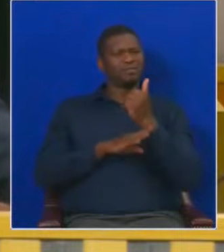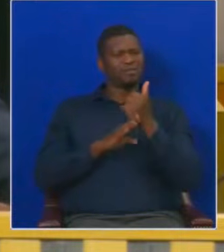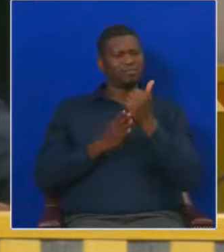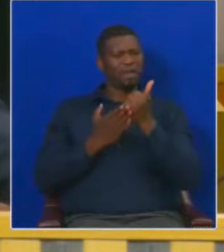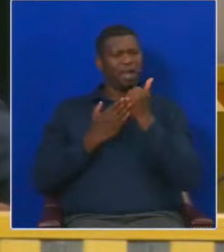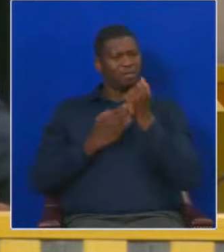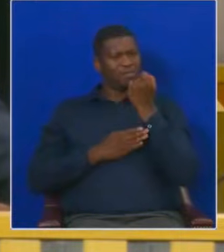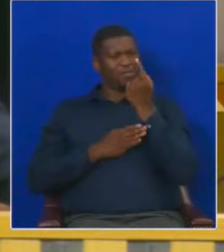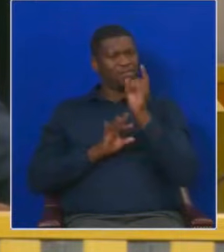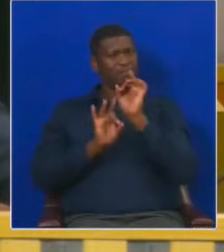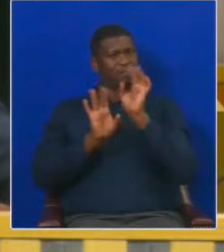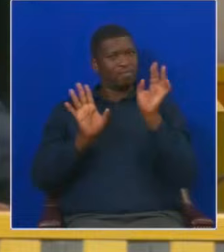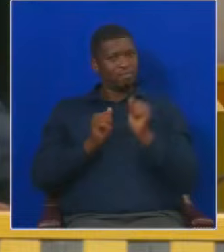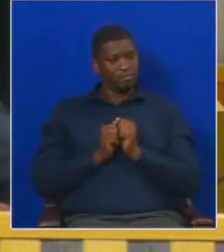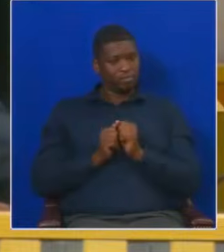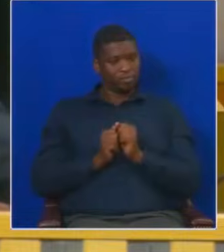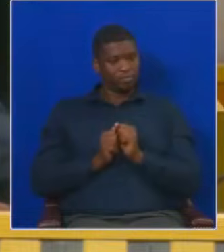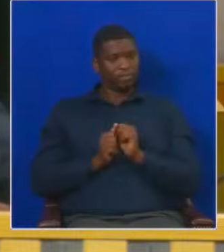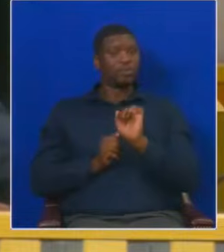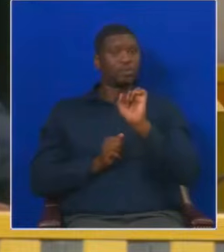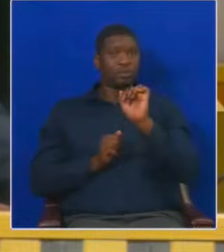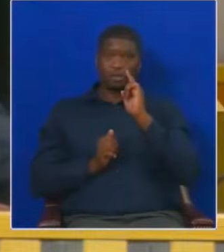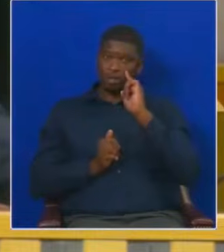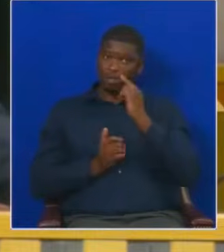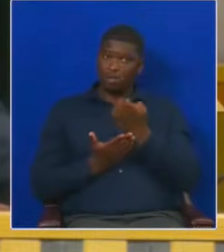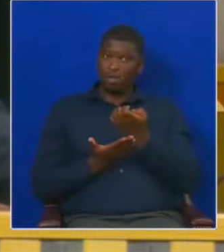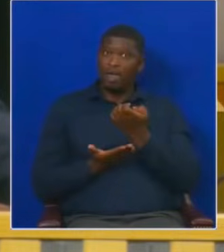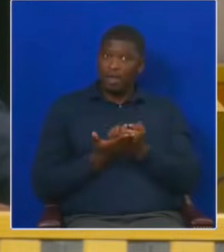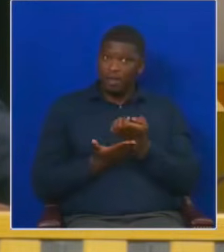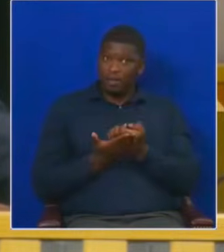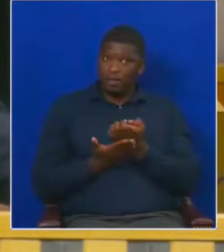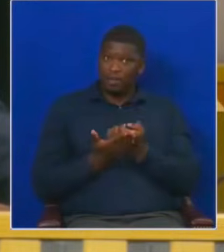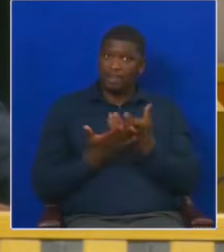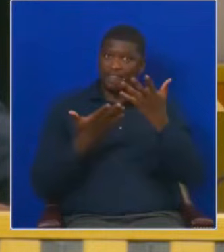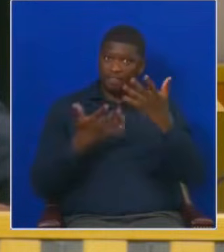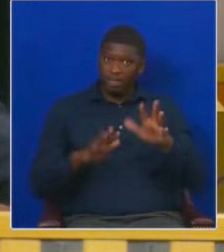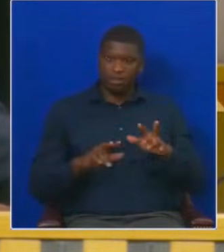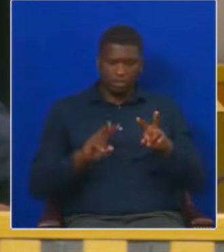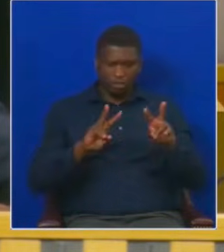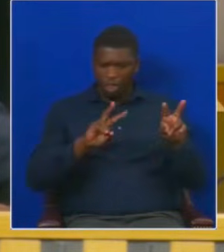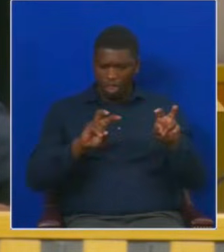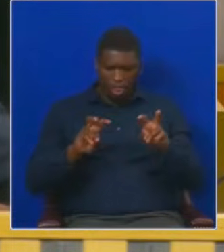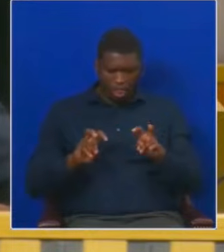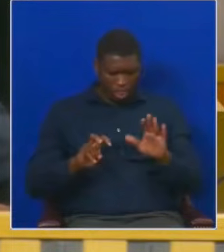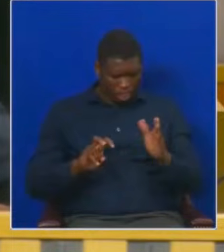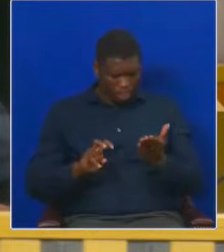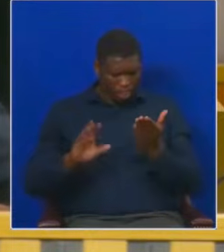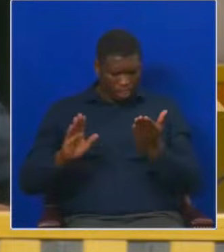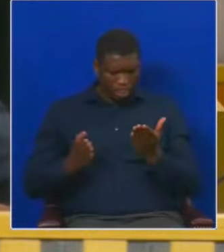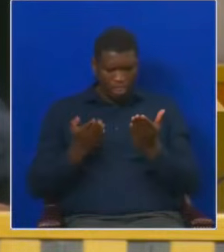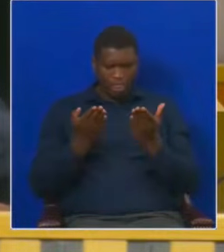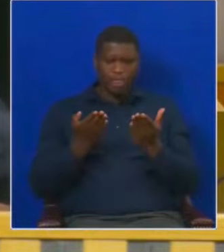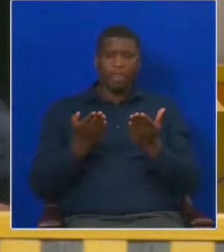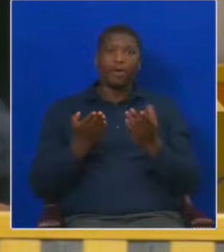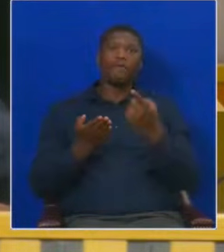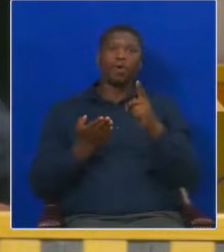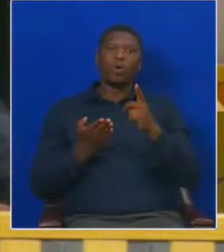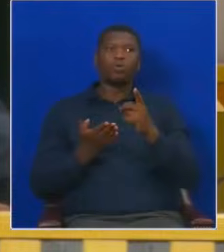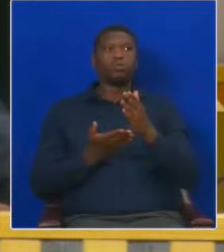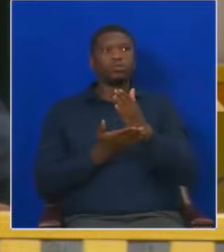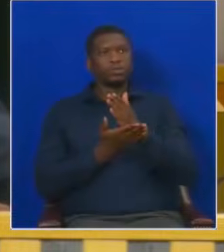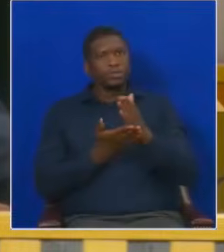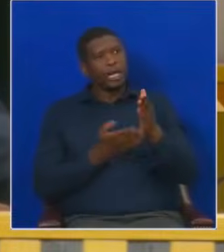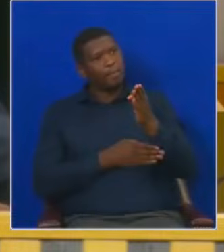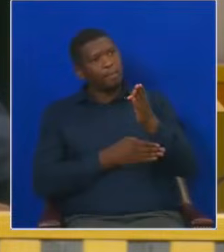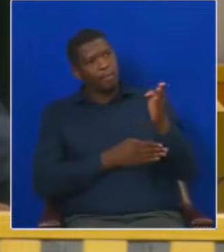Evidence has been led of a few witnesses now who